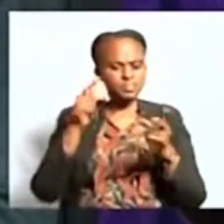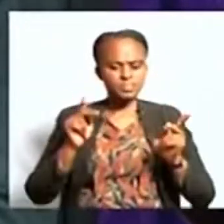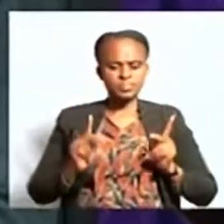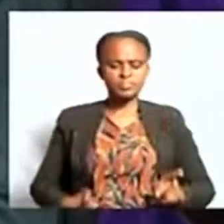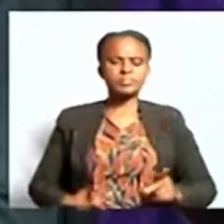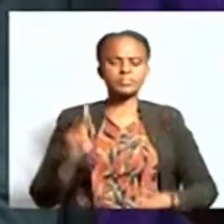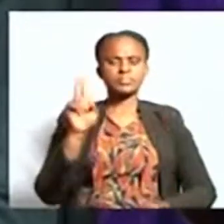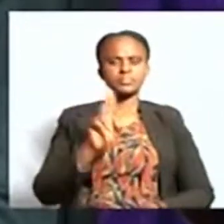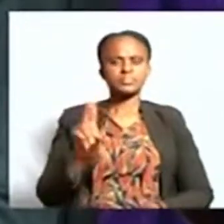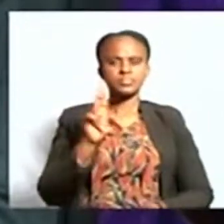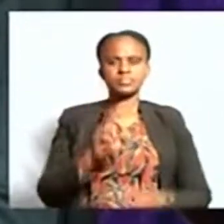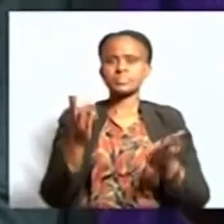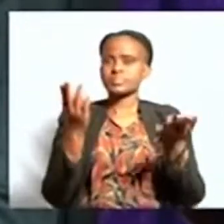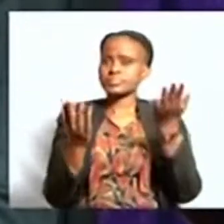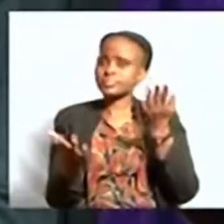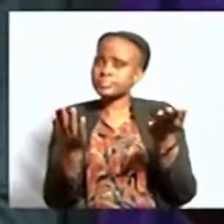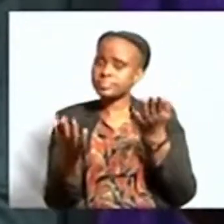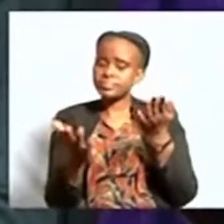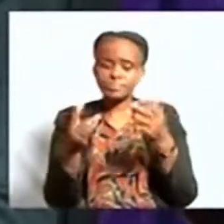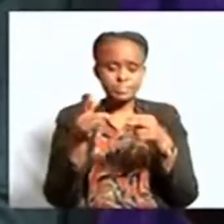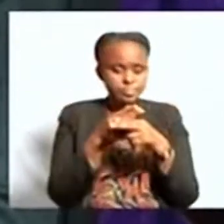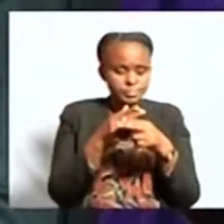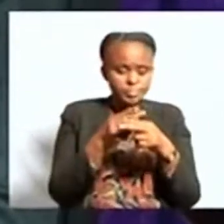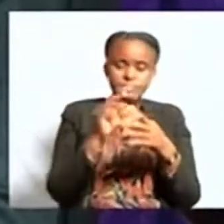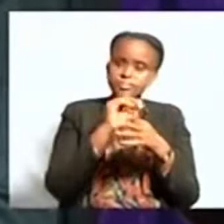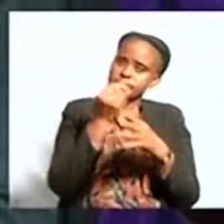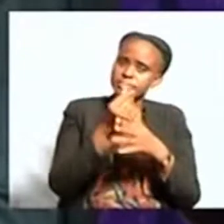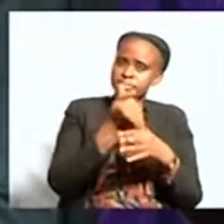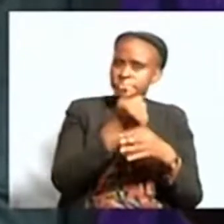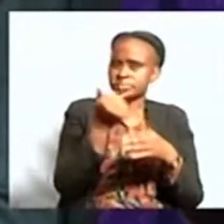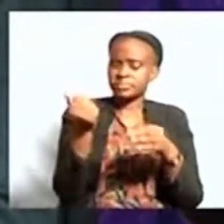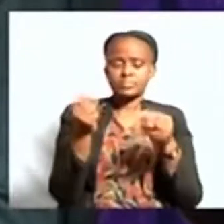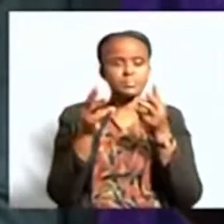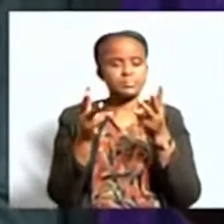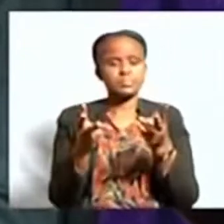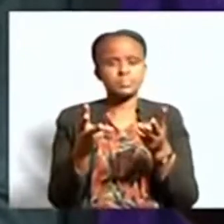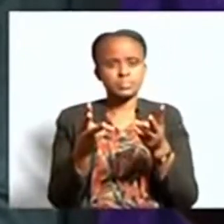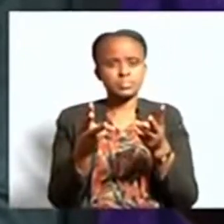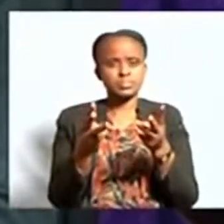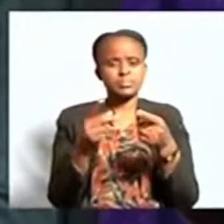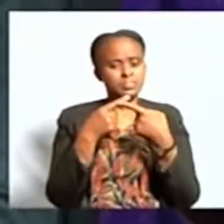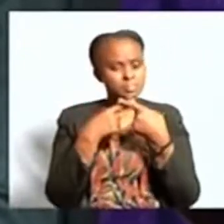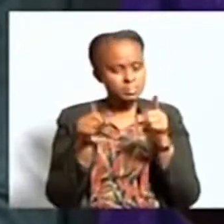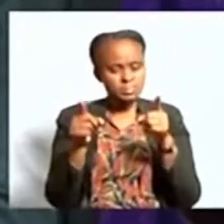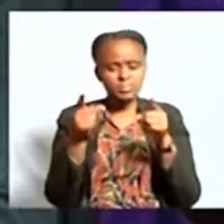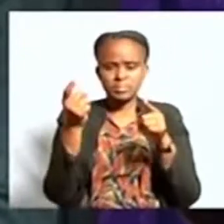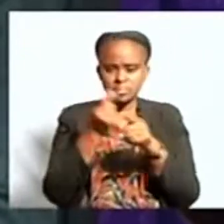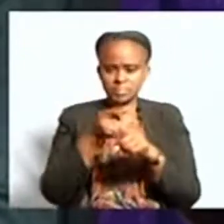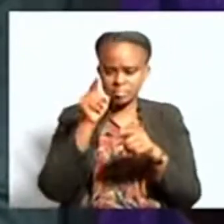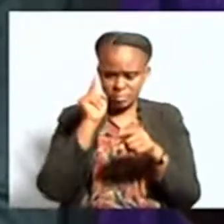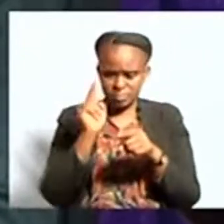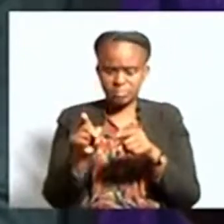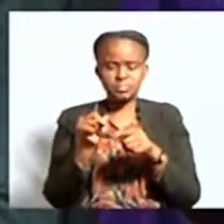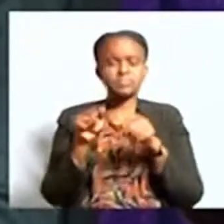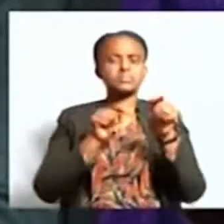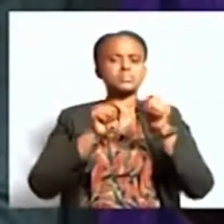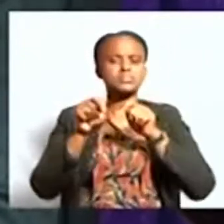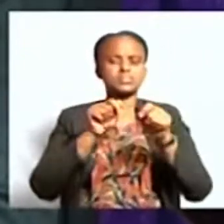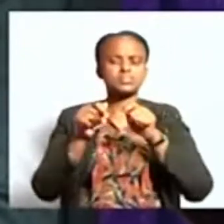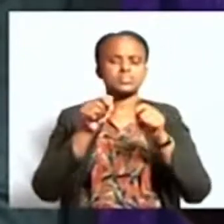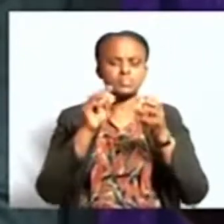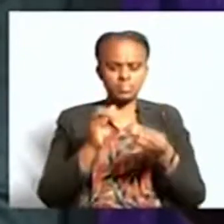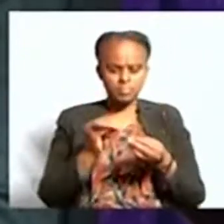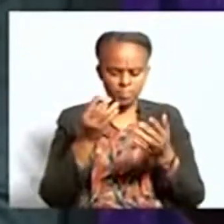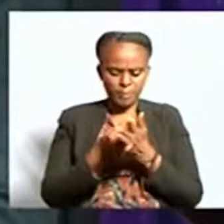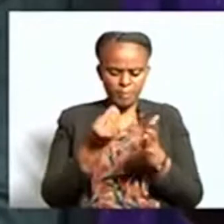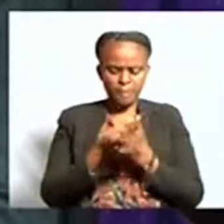use, whether temporarily or otherwise. Contrary to the regulation, amounts